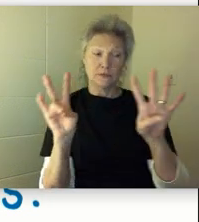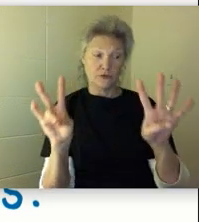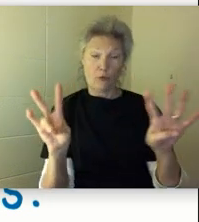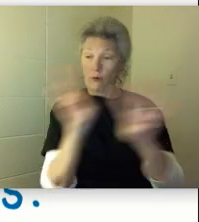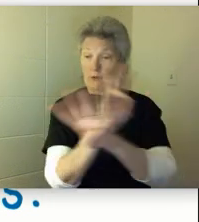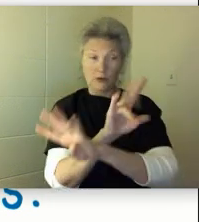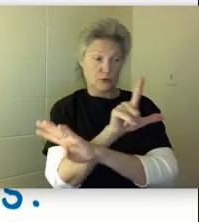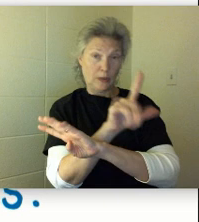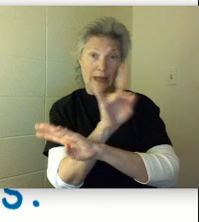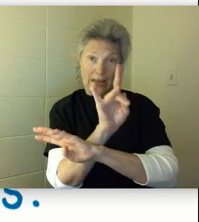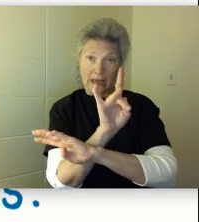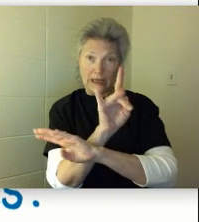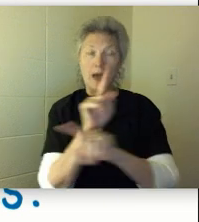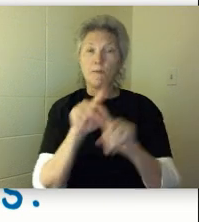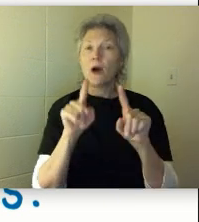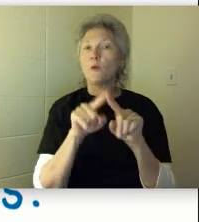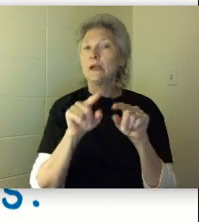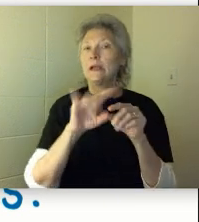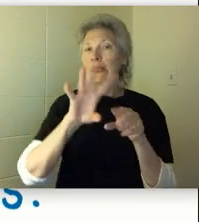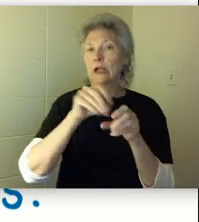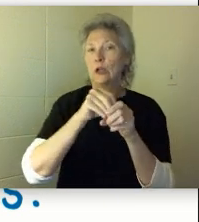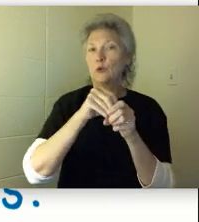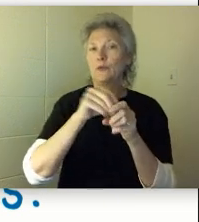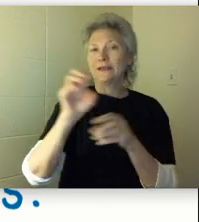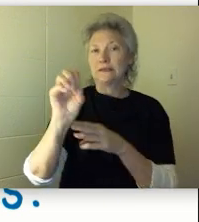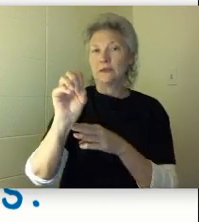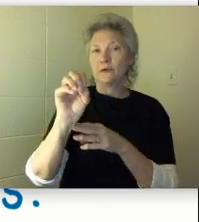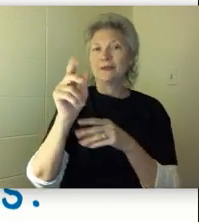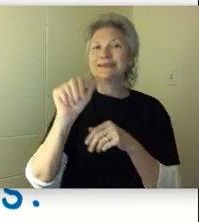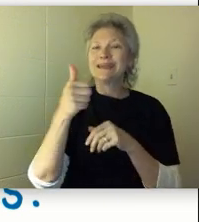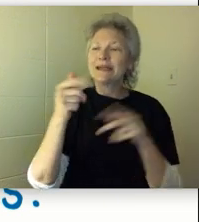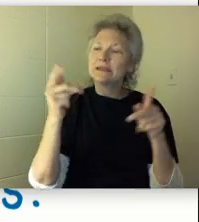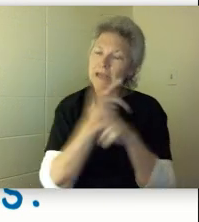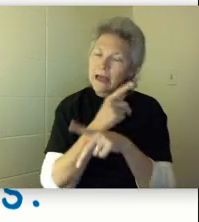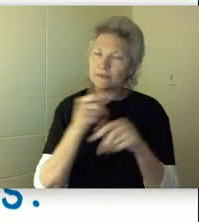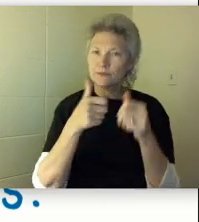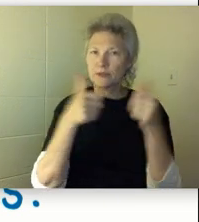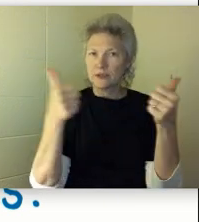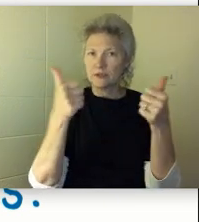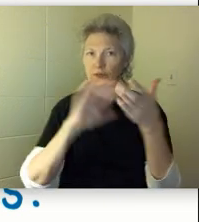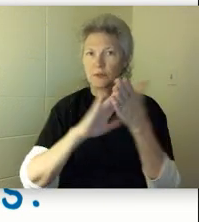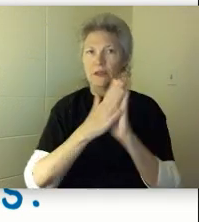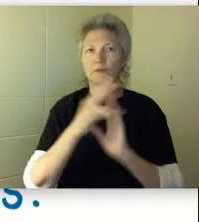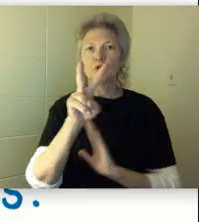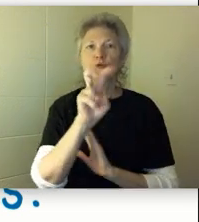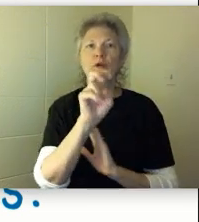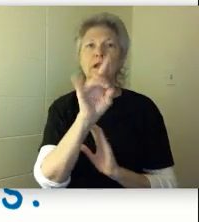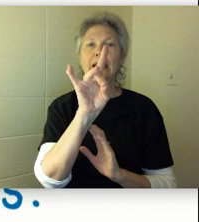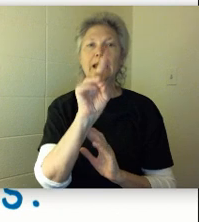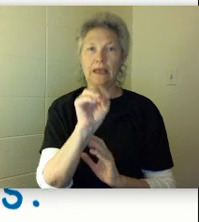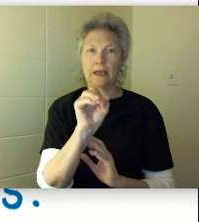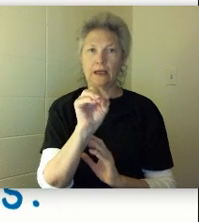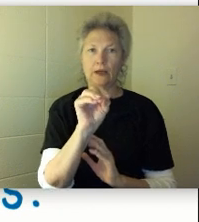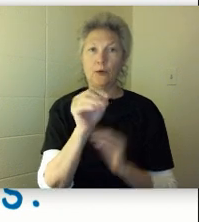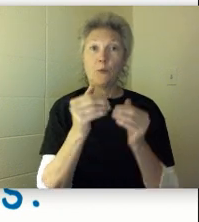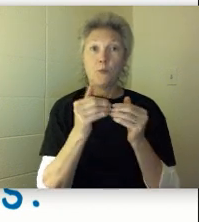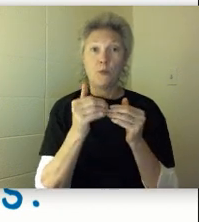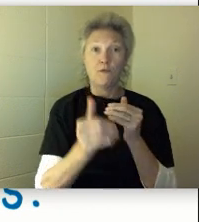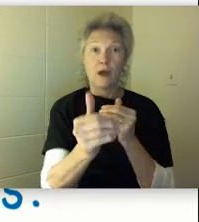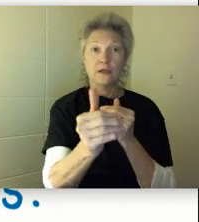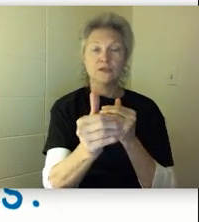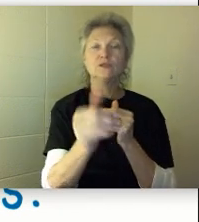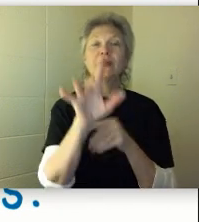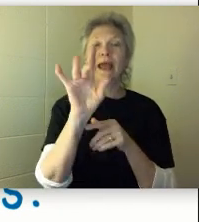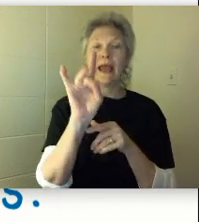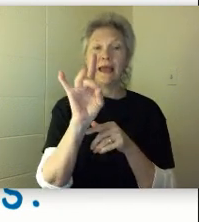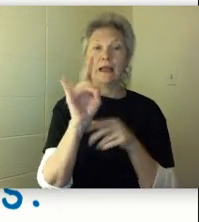is 28, but we need to make that number 10 times bigger to become 280. We'll move on to the